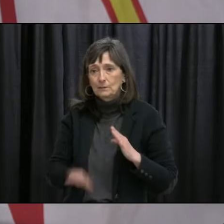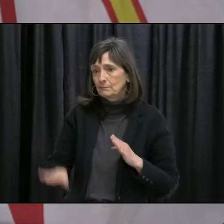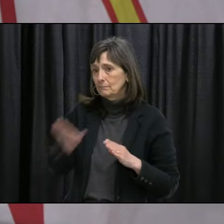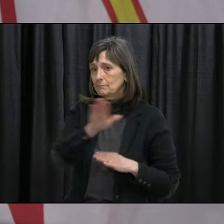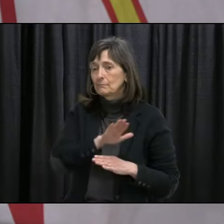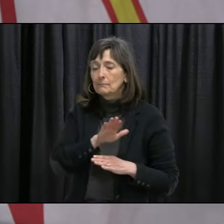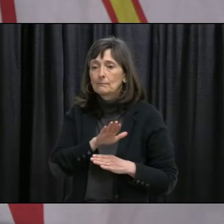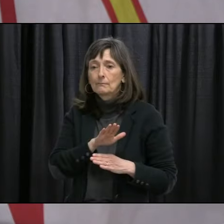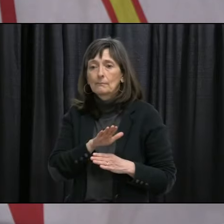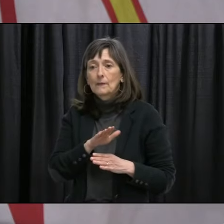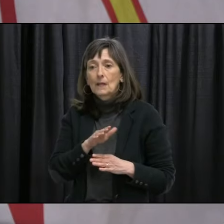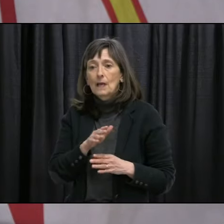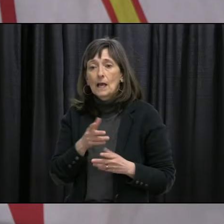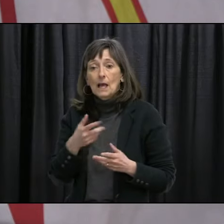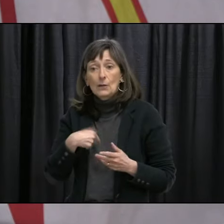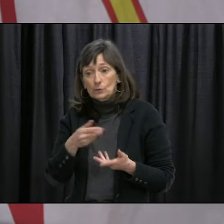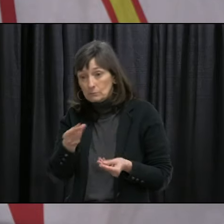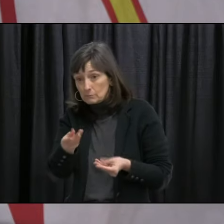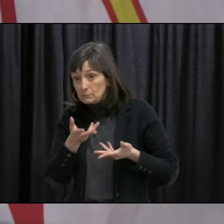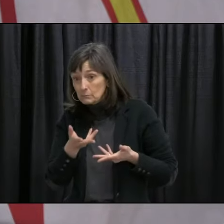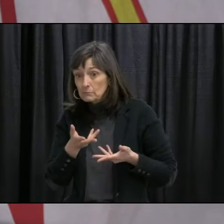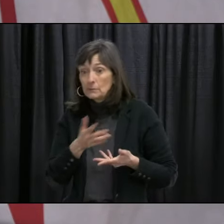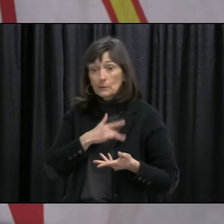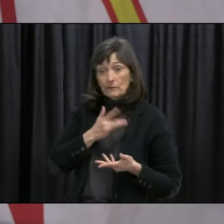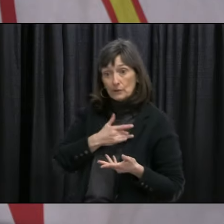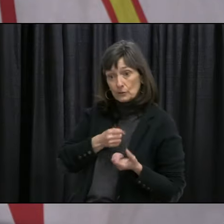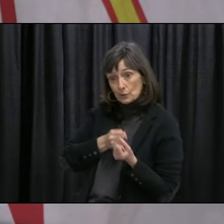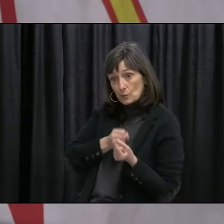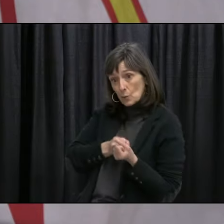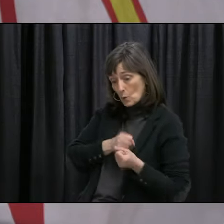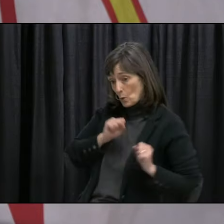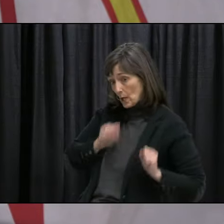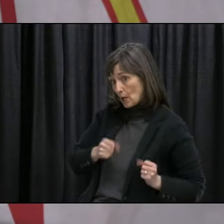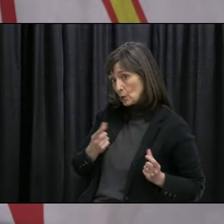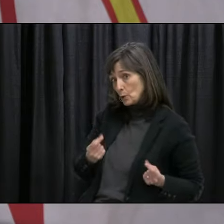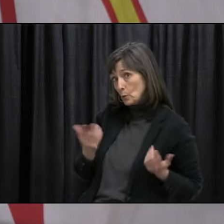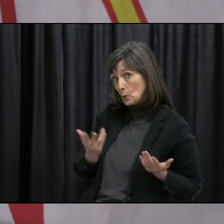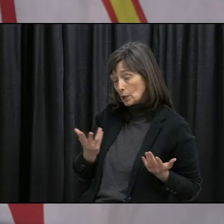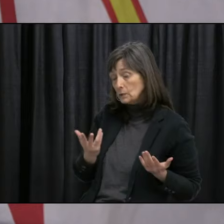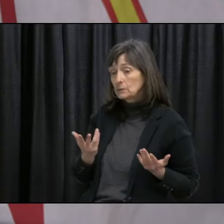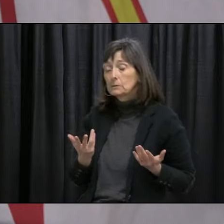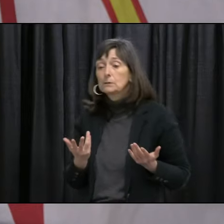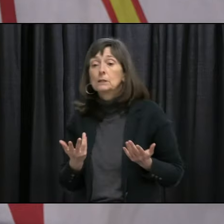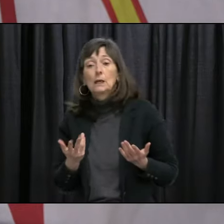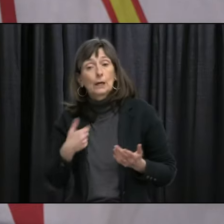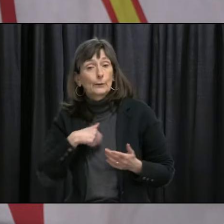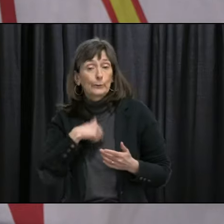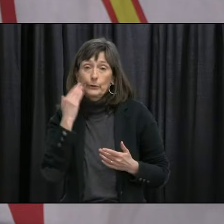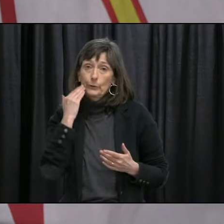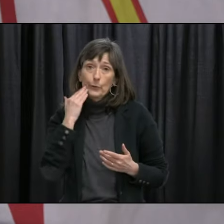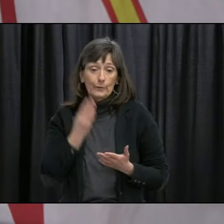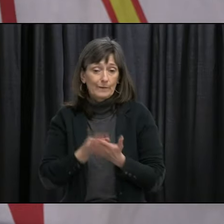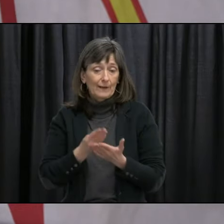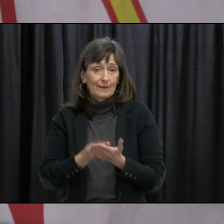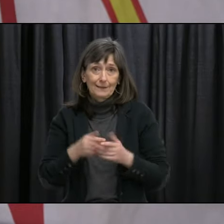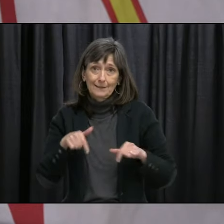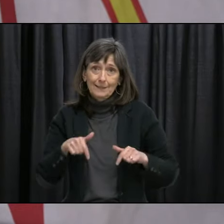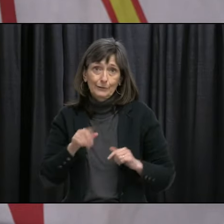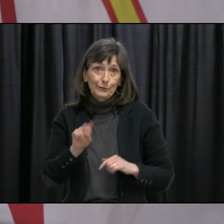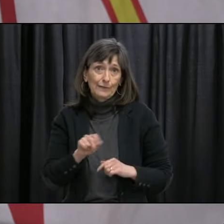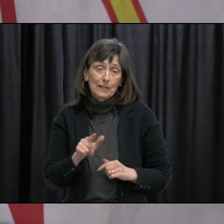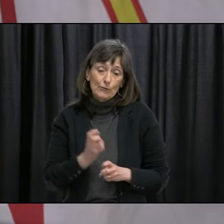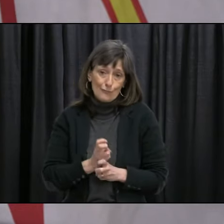will actually report back and to see what provincial support can be available. We all know the financial situation of the province of Newfoundland